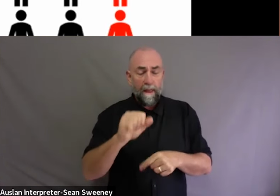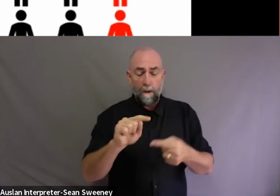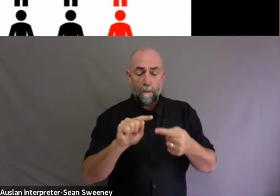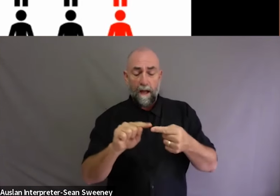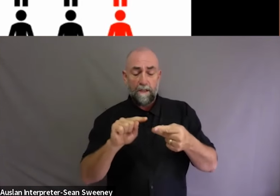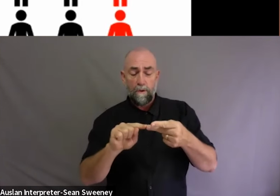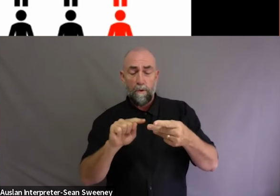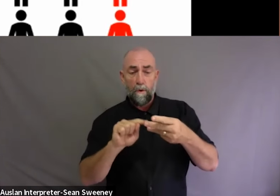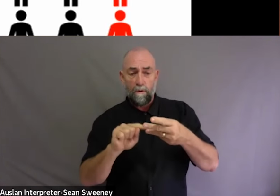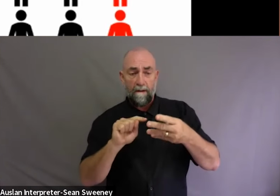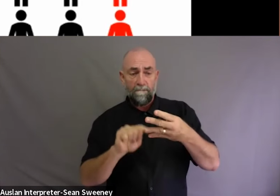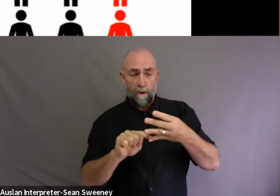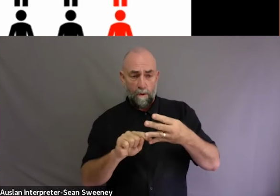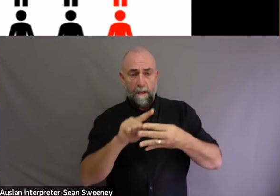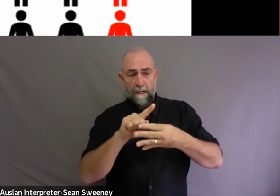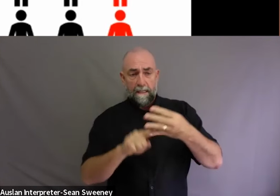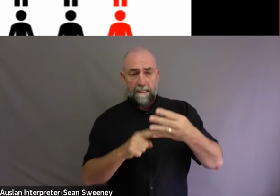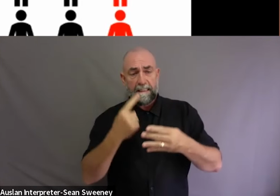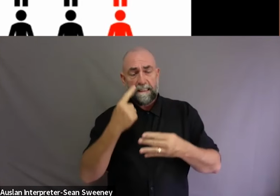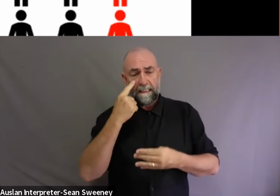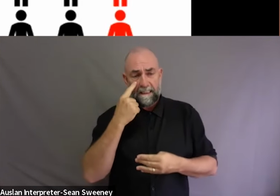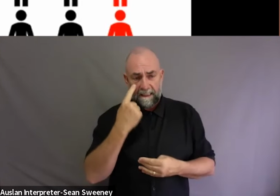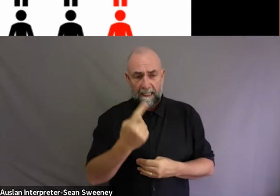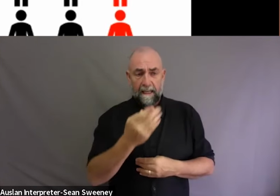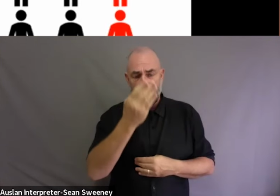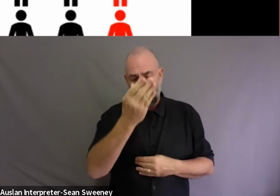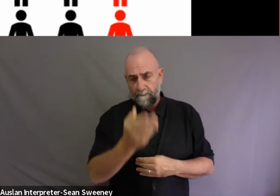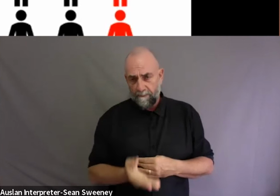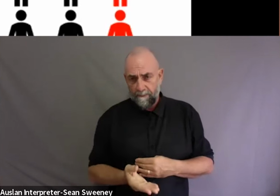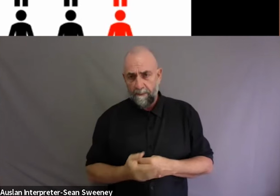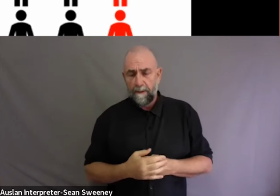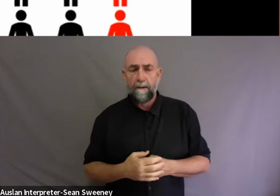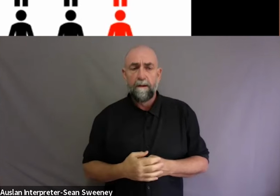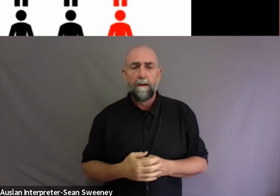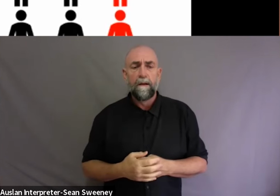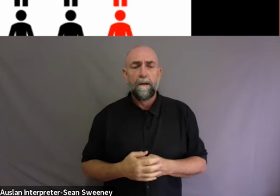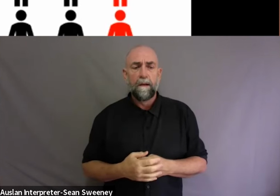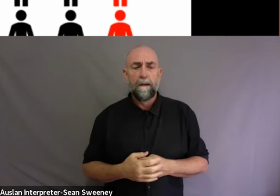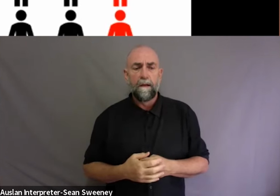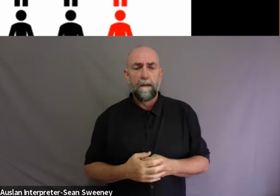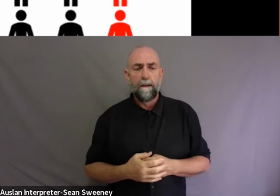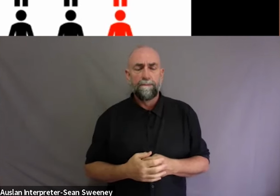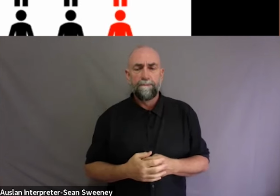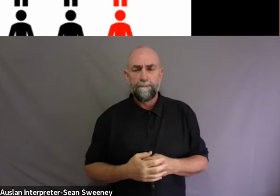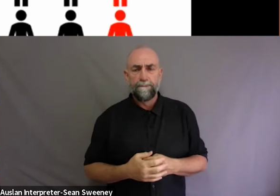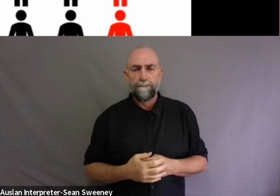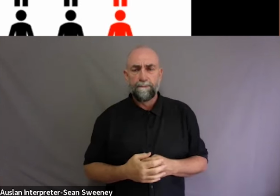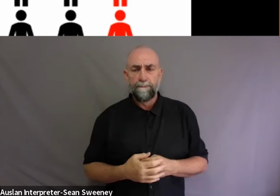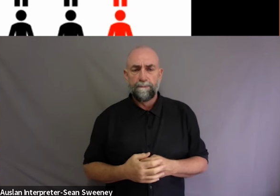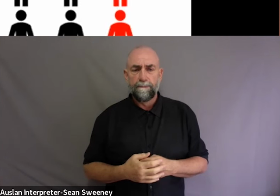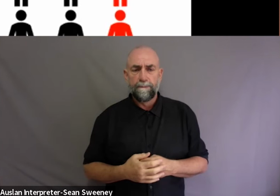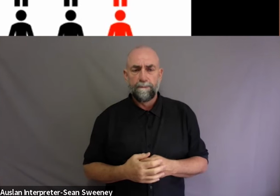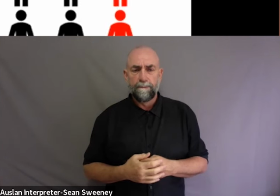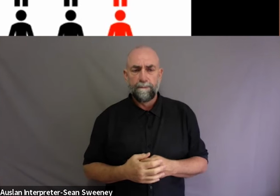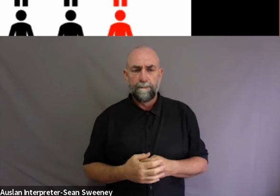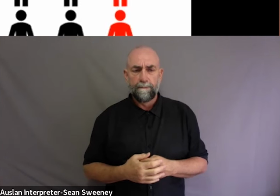academy achievements and goal, personality trait, and so it's a bit about their preference and belief system. Next slide.